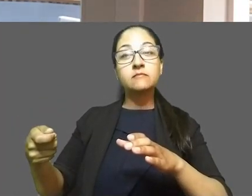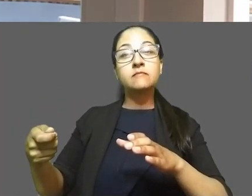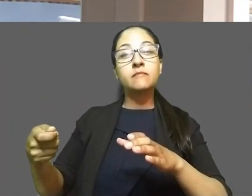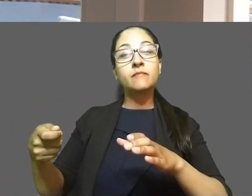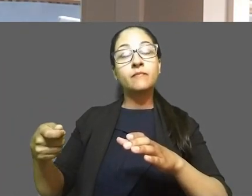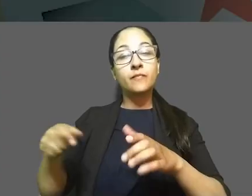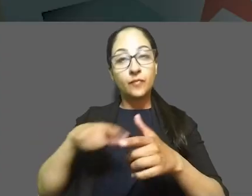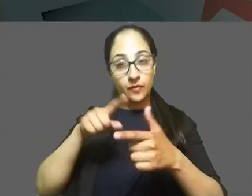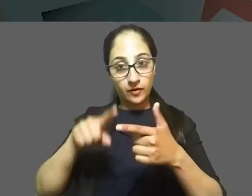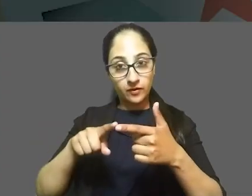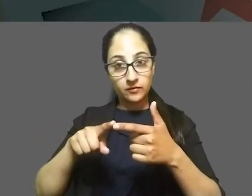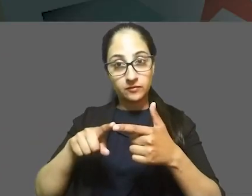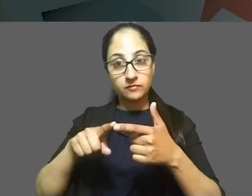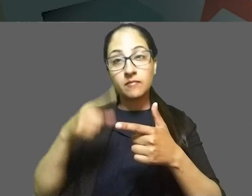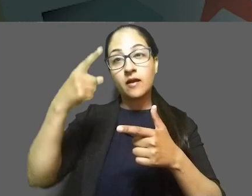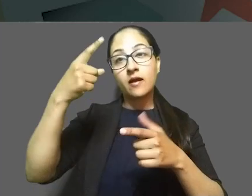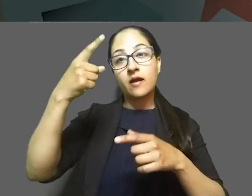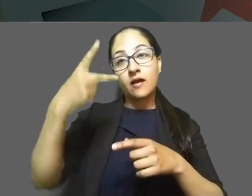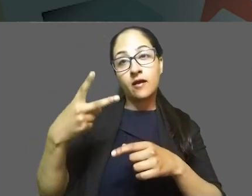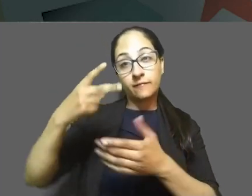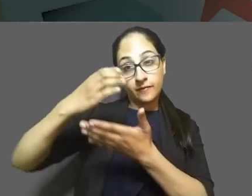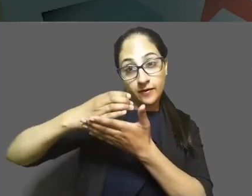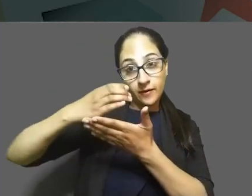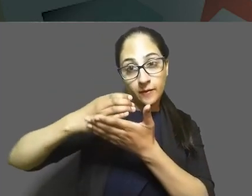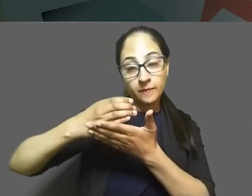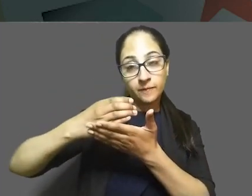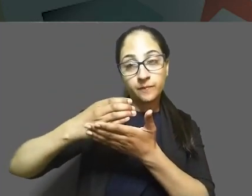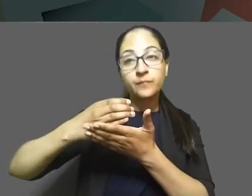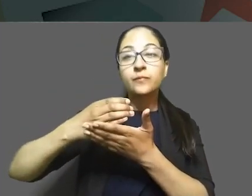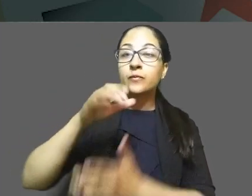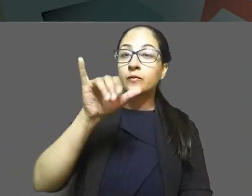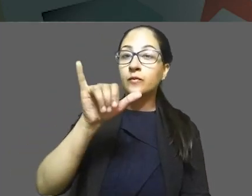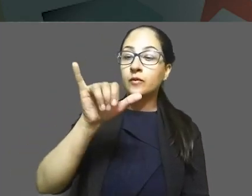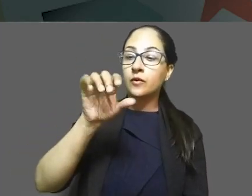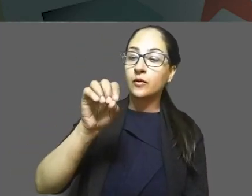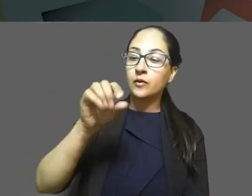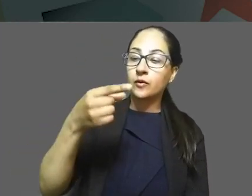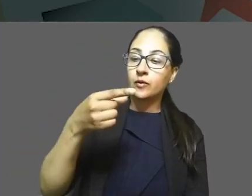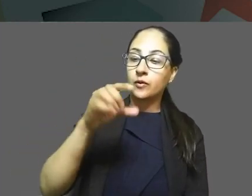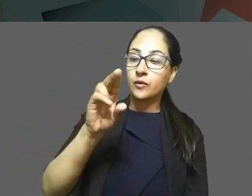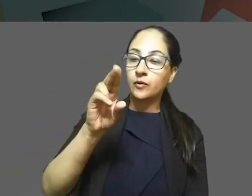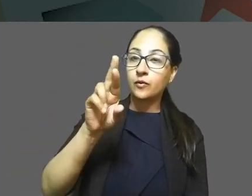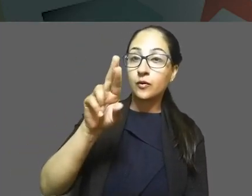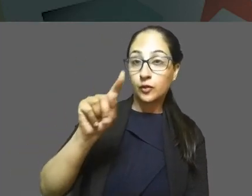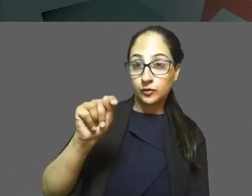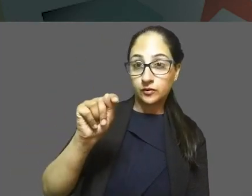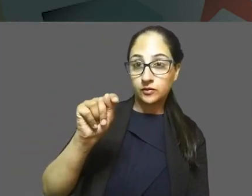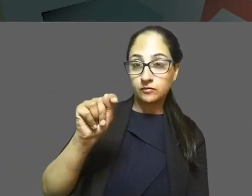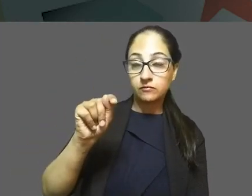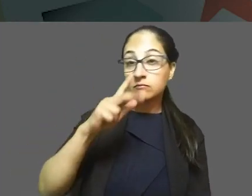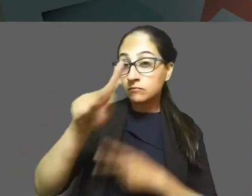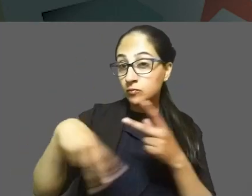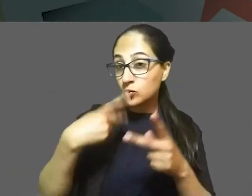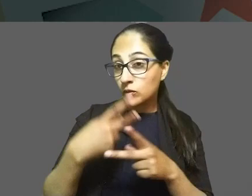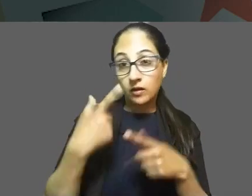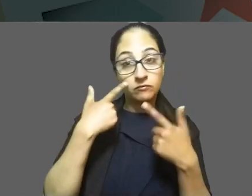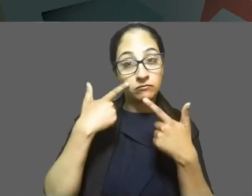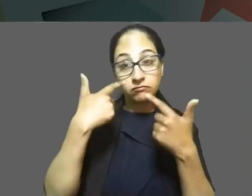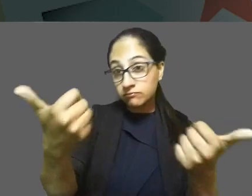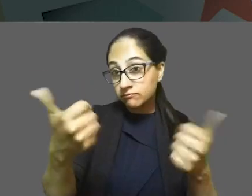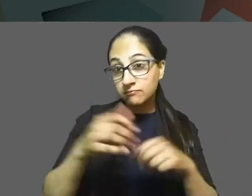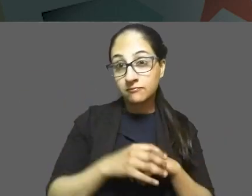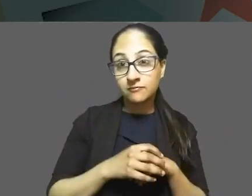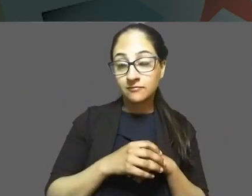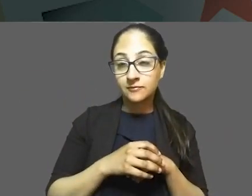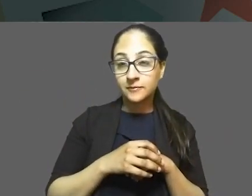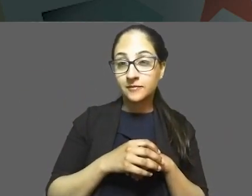can add 1/2 cup of yogurt. Now it's the chef's choice on this. You can choose whatever you have